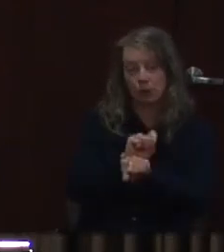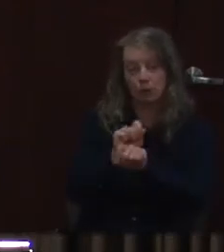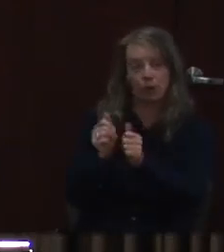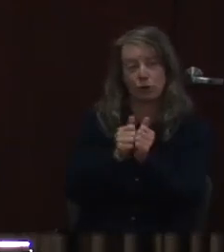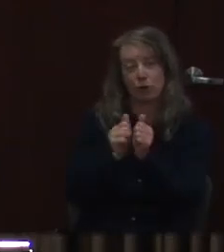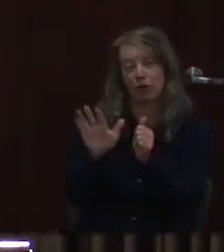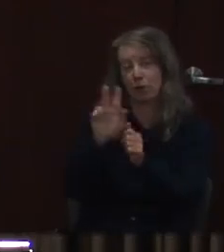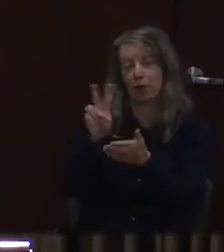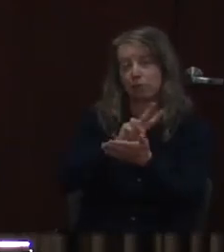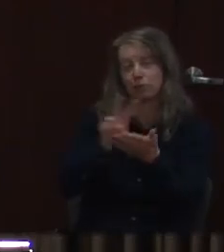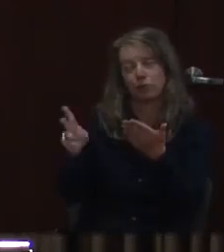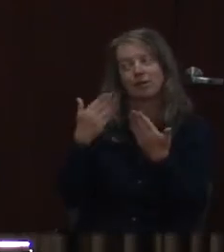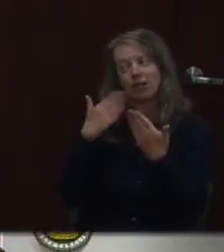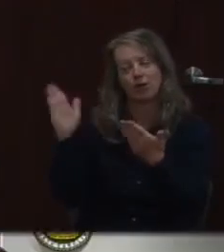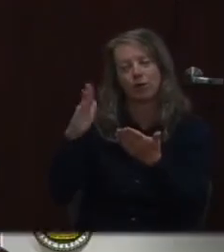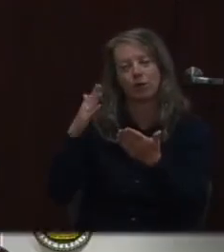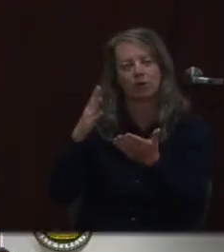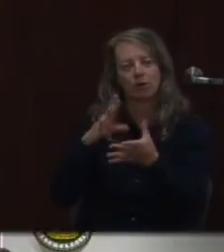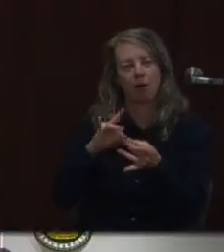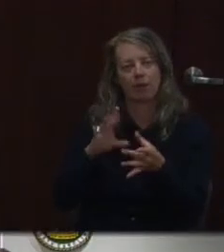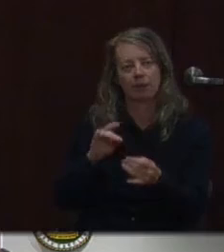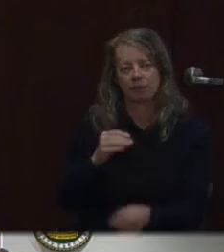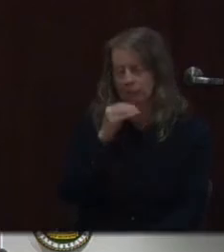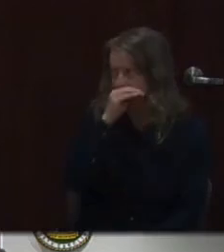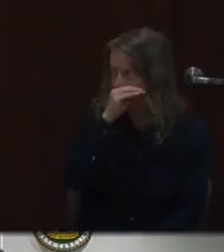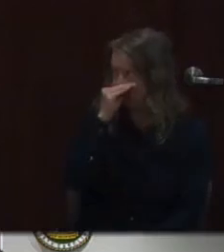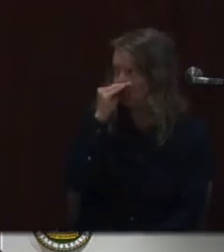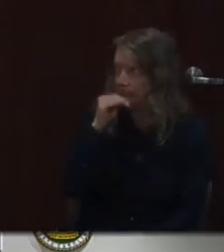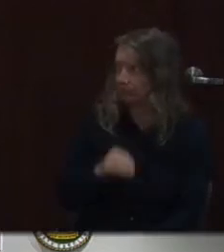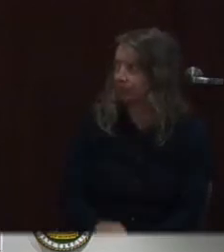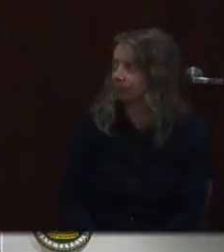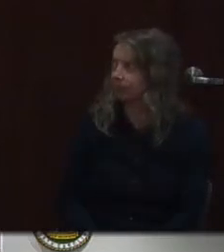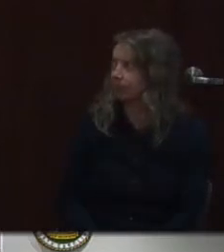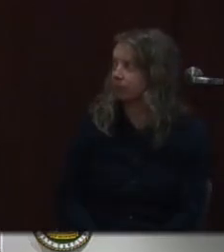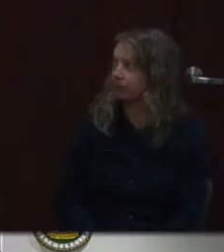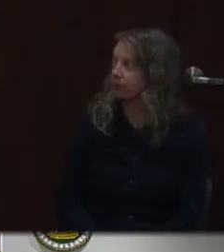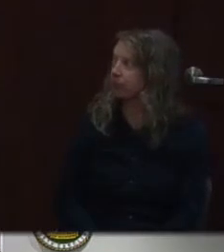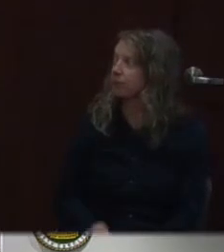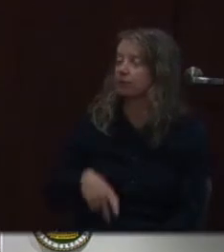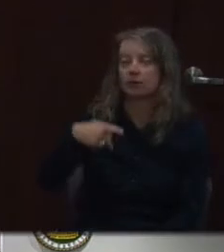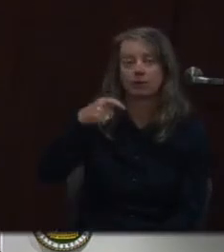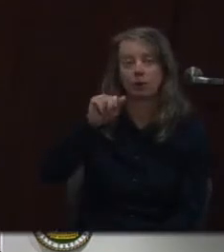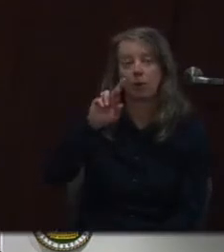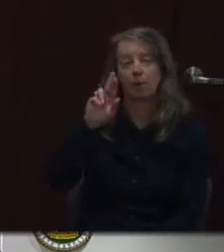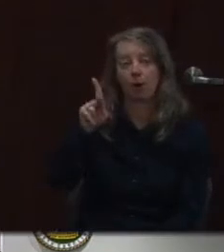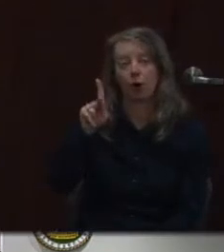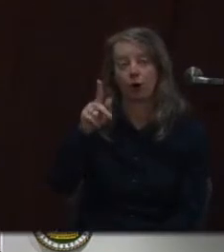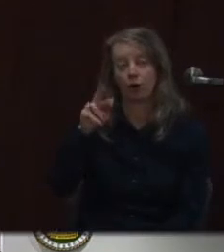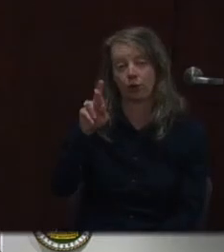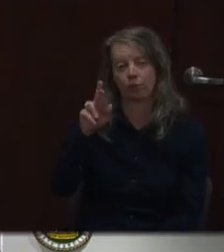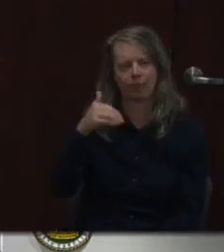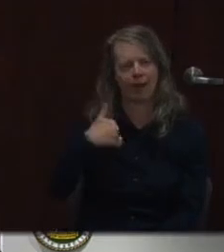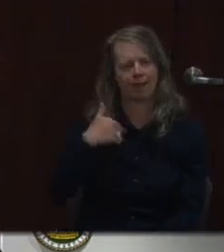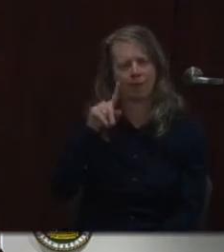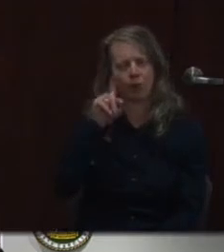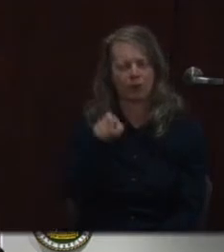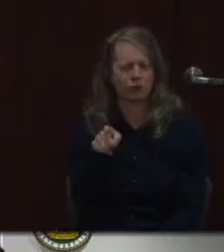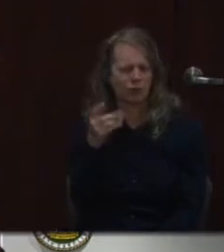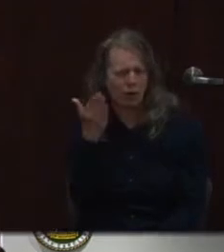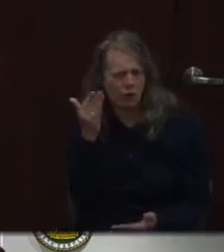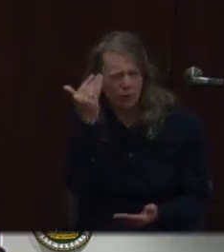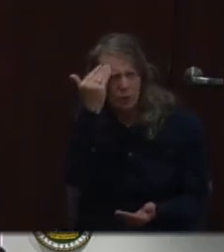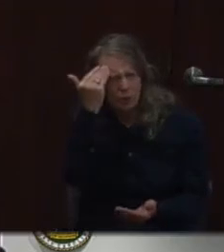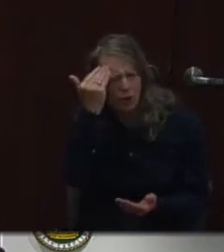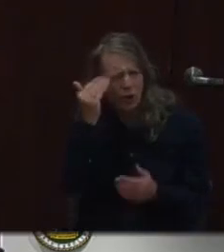that. I got 2 questions. The first is, I didn't suppose you knew off the top of your head if and when